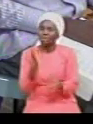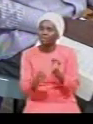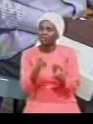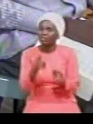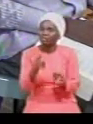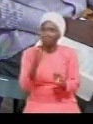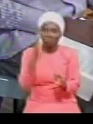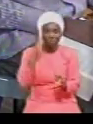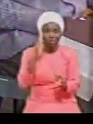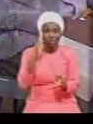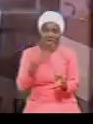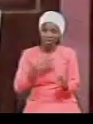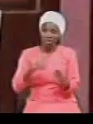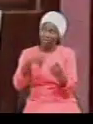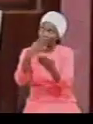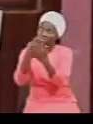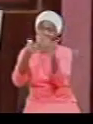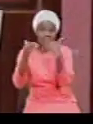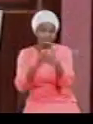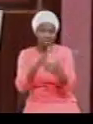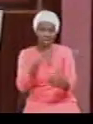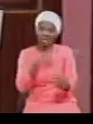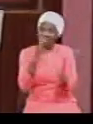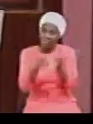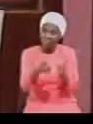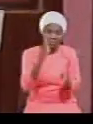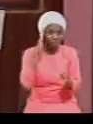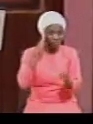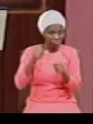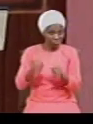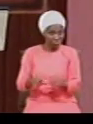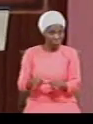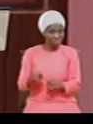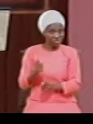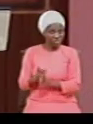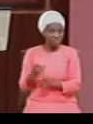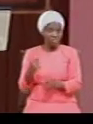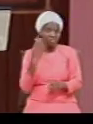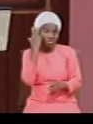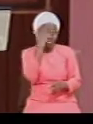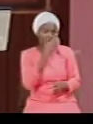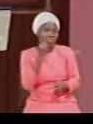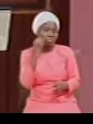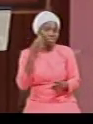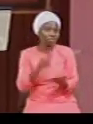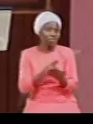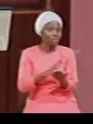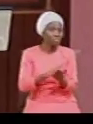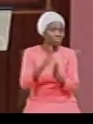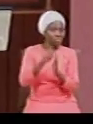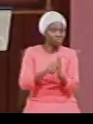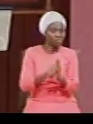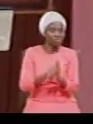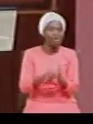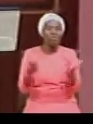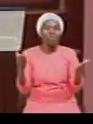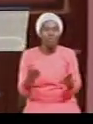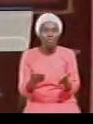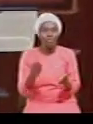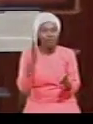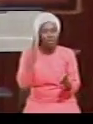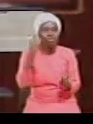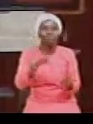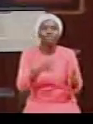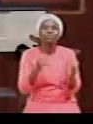go to heaven, and if you're going to retain the beauties of holiness, what are you going to do